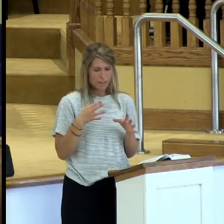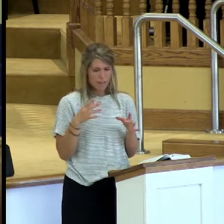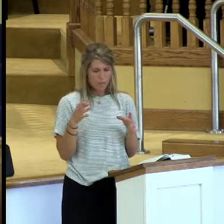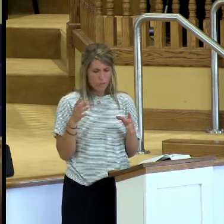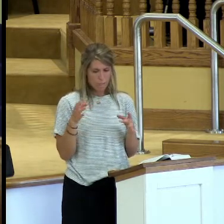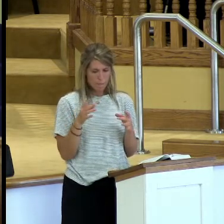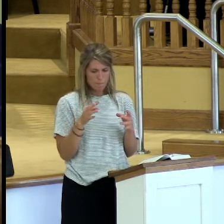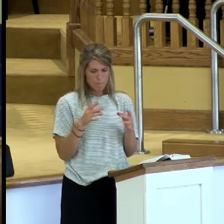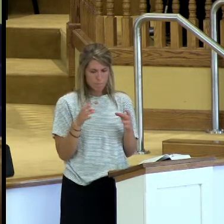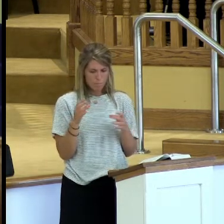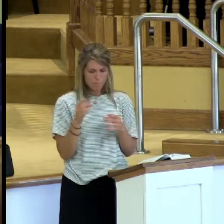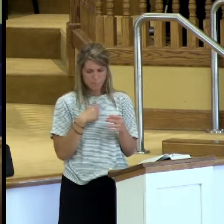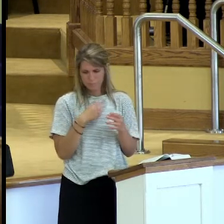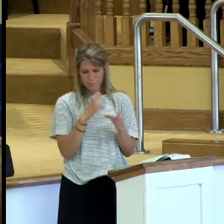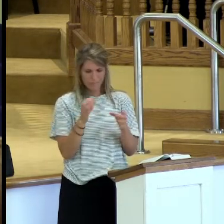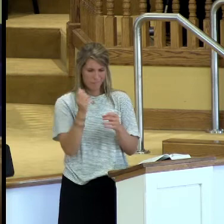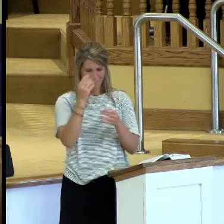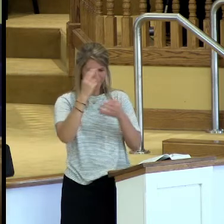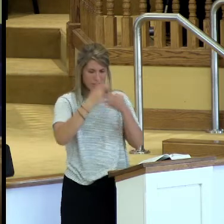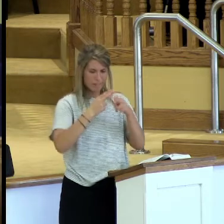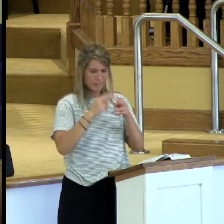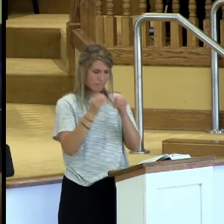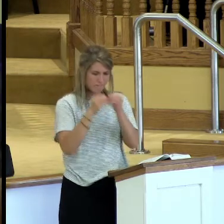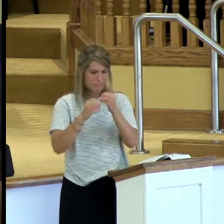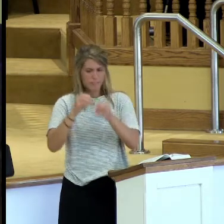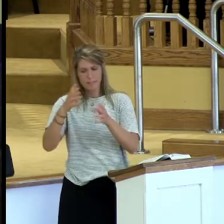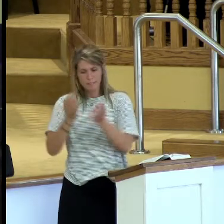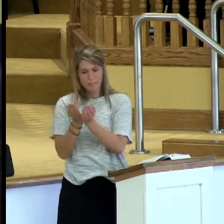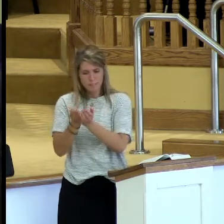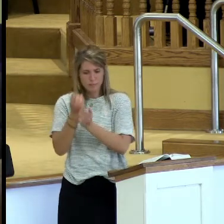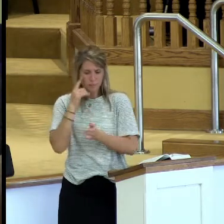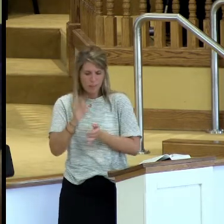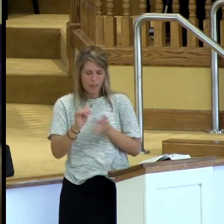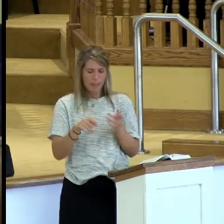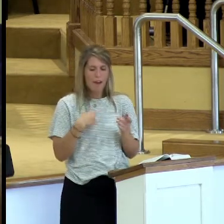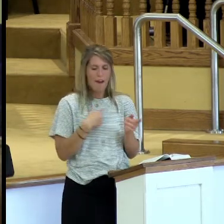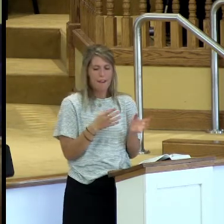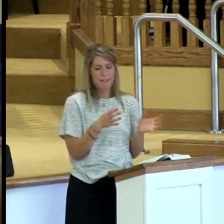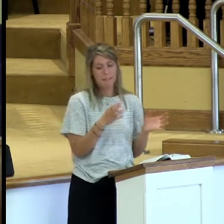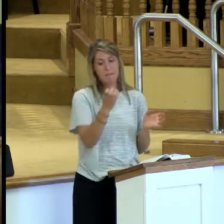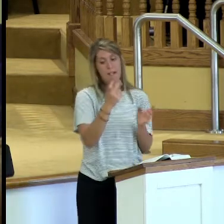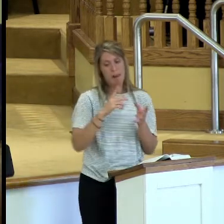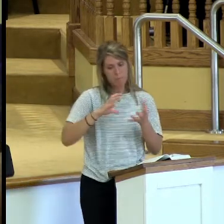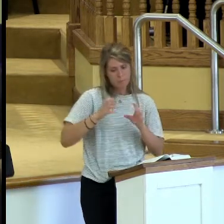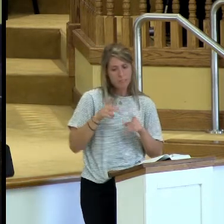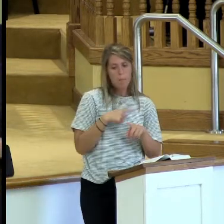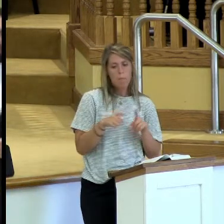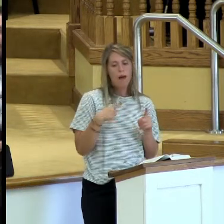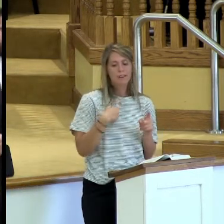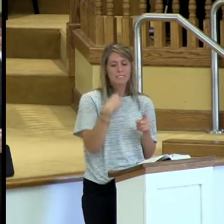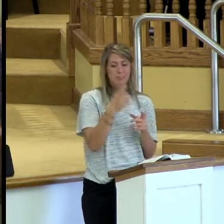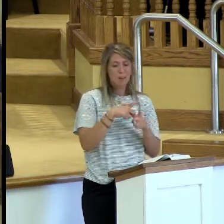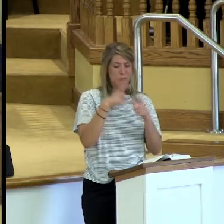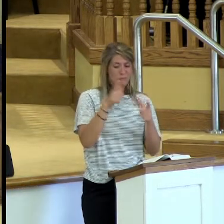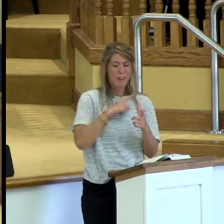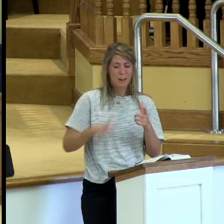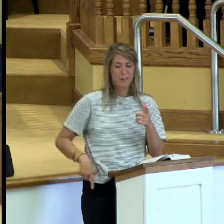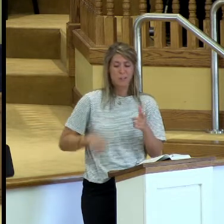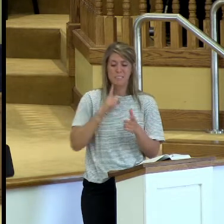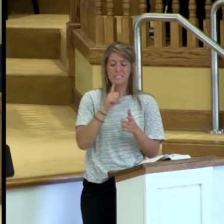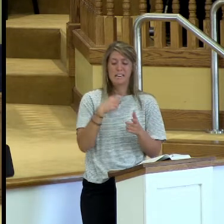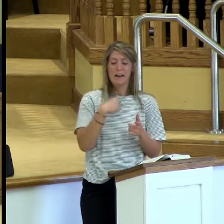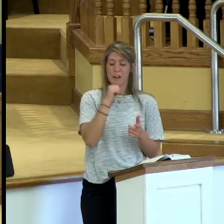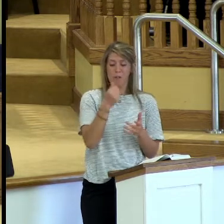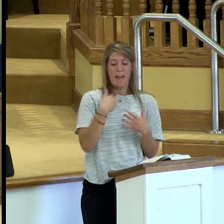search and seizure qualified. I boarded Somalian pirate ships for an entire deployment. Yeah, I came back a little messed up. But can I tell you how great our Lord is? I don't take a